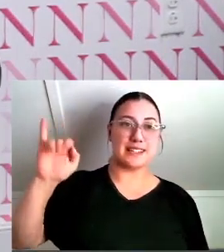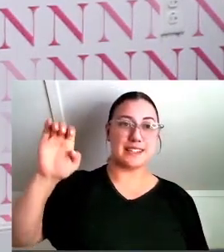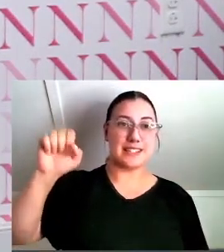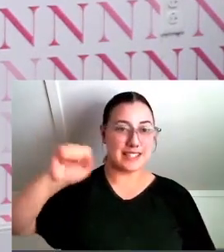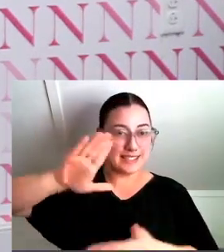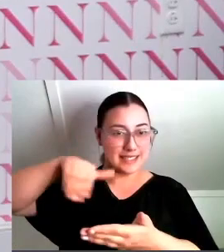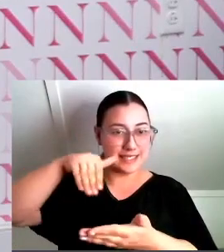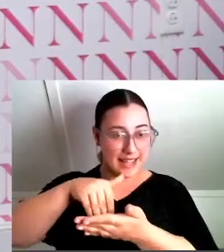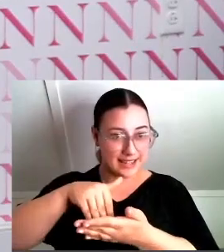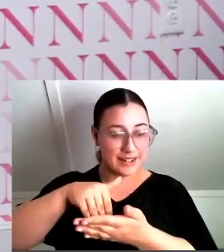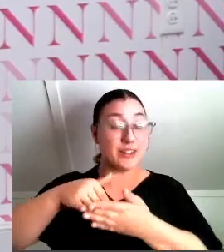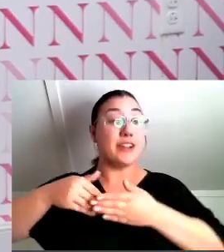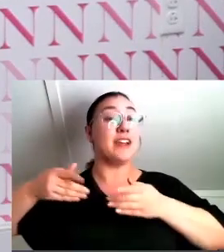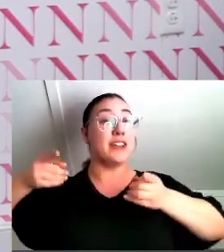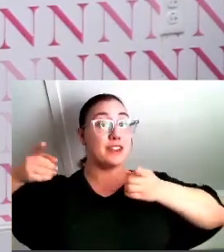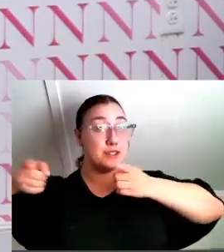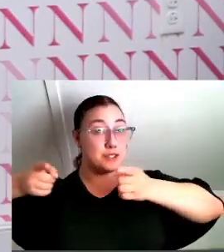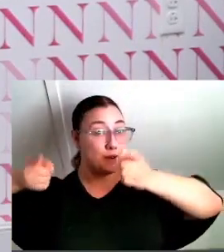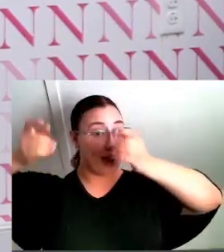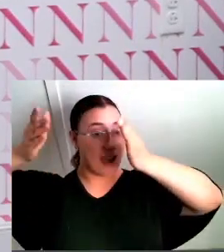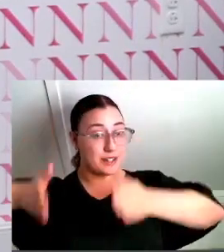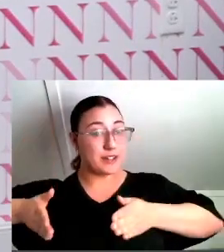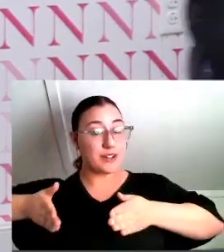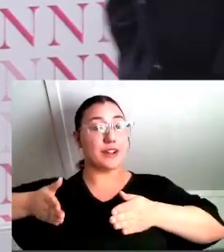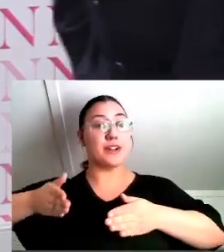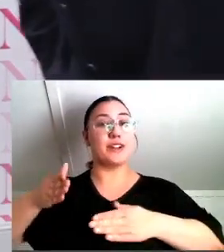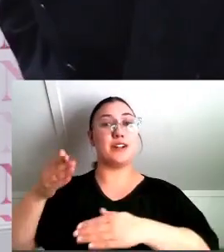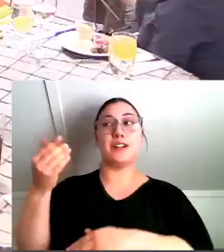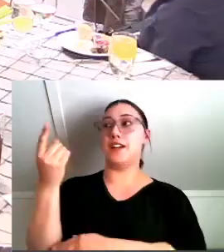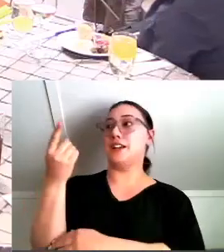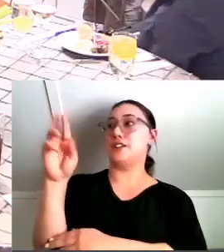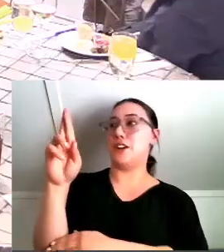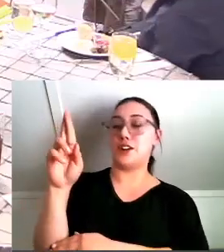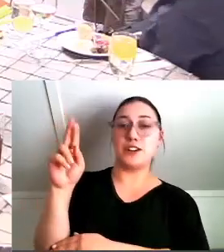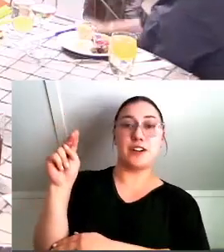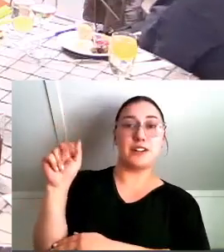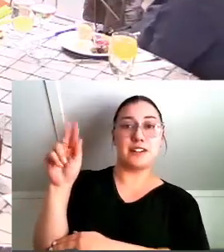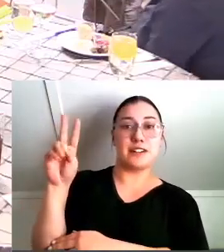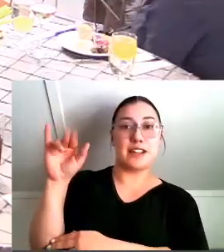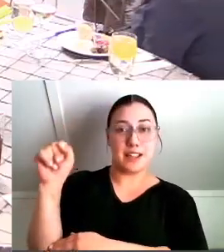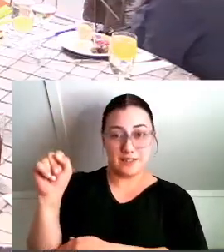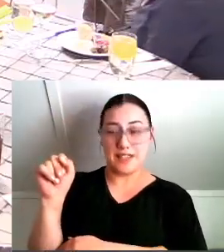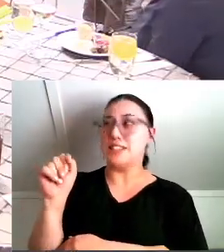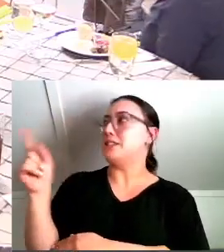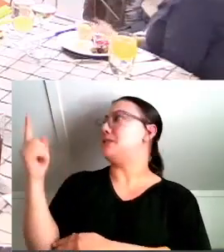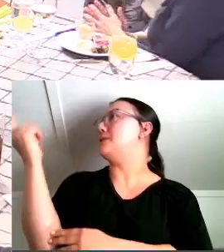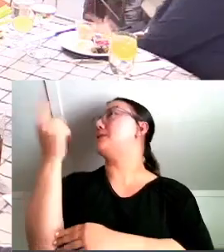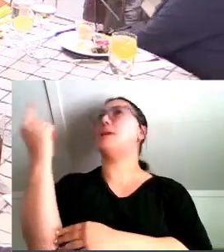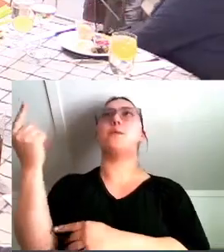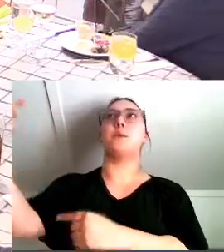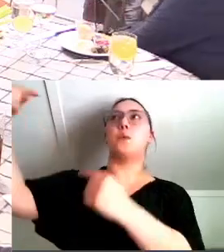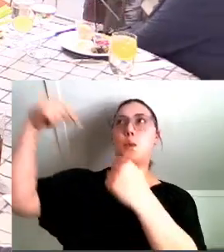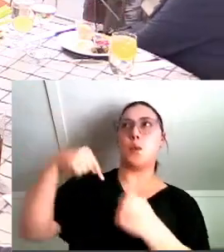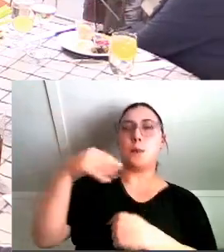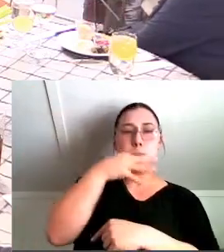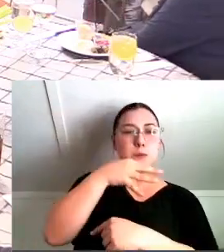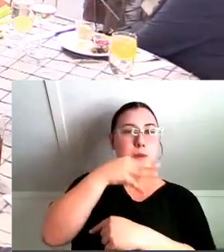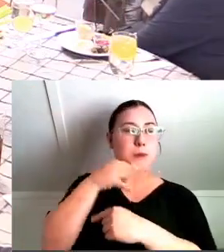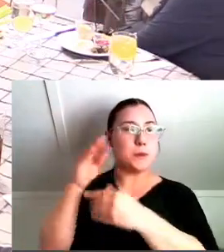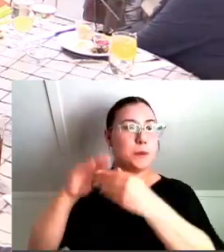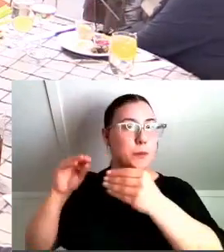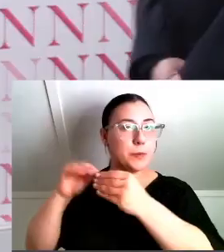director of the Humanities Center, Dr. Nieves, who is somewhere here and who will say a few words in just a second, has